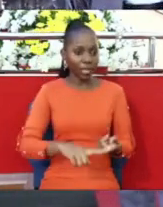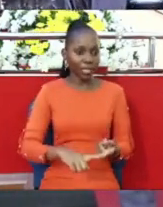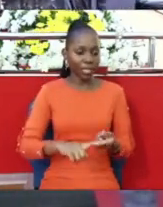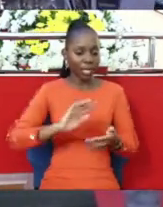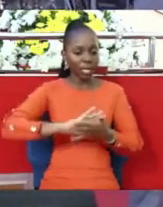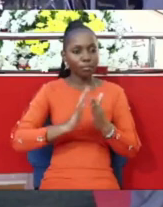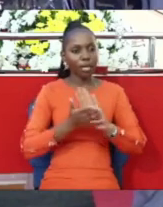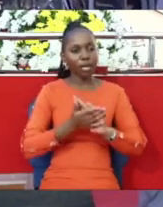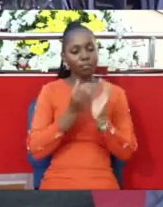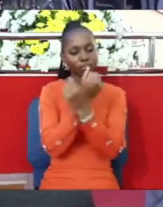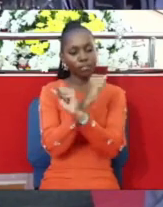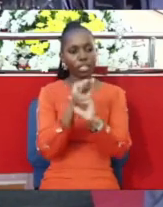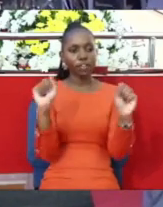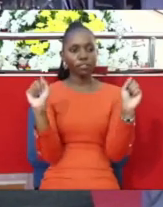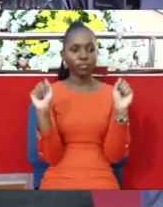wataokolewa.